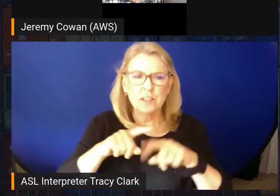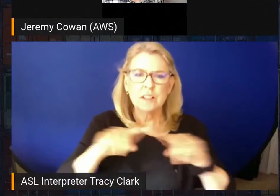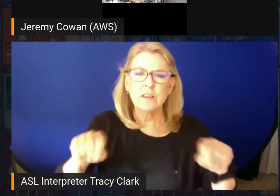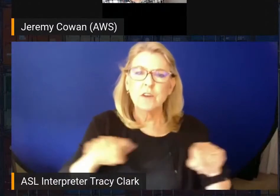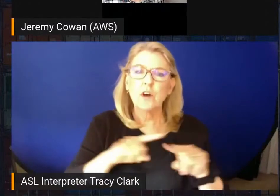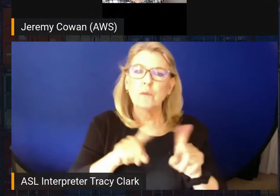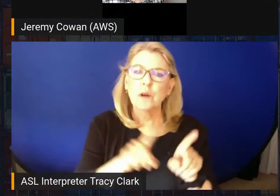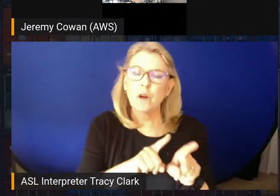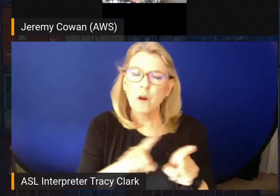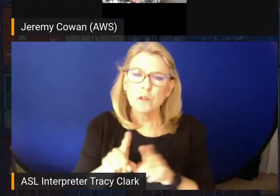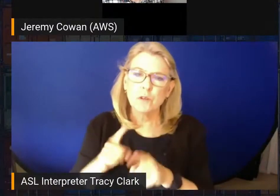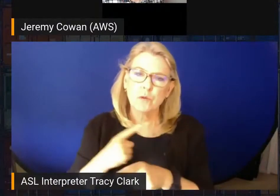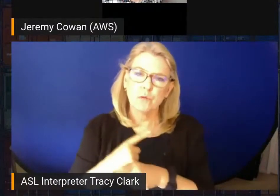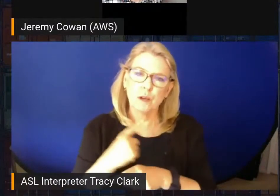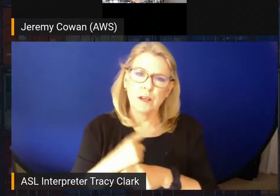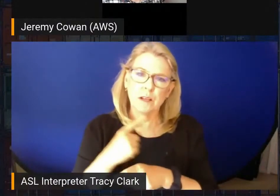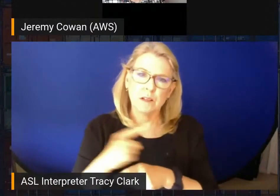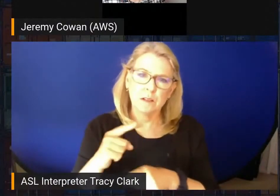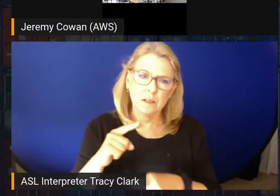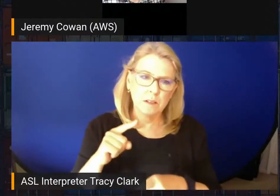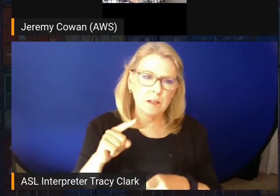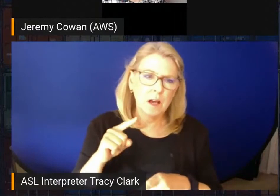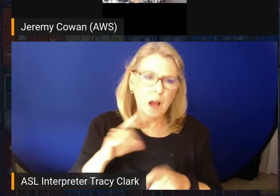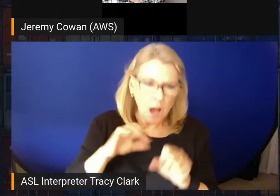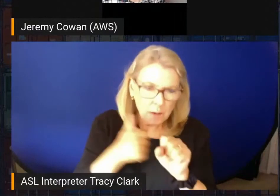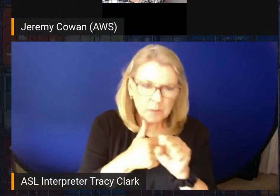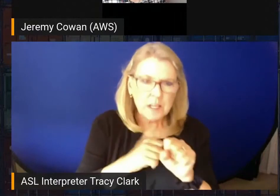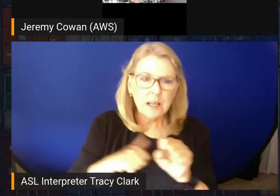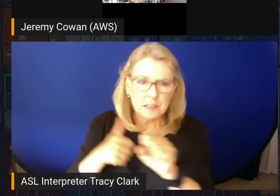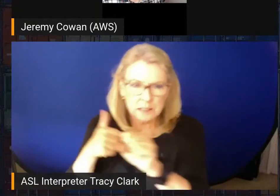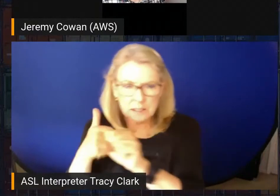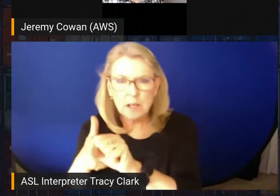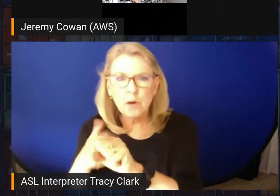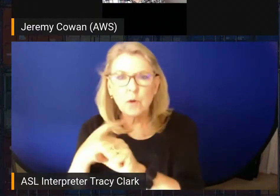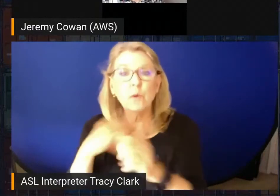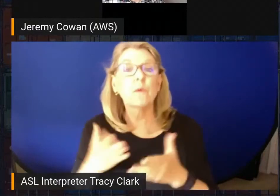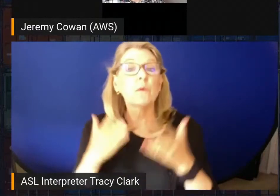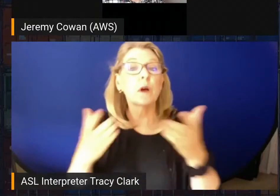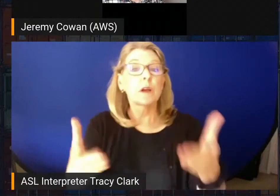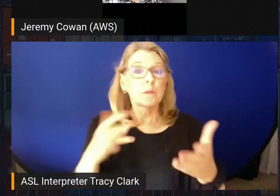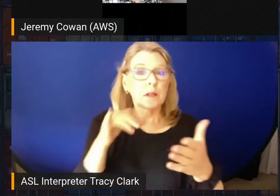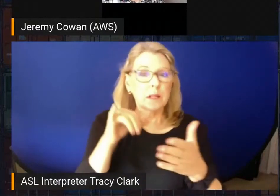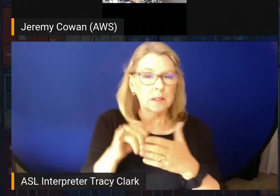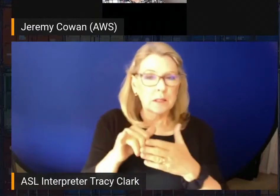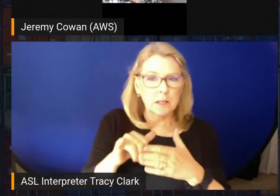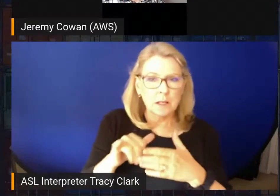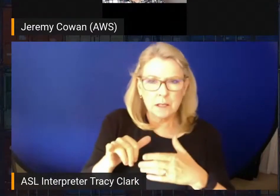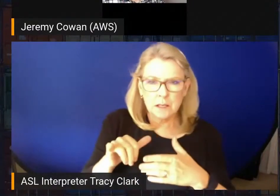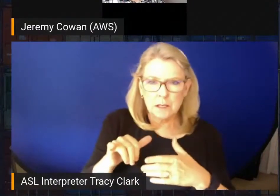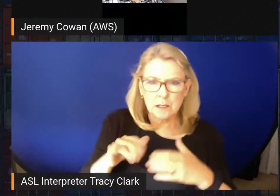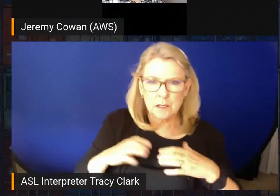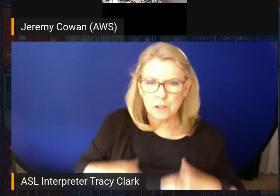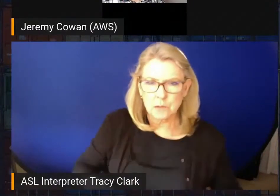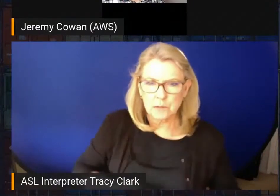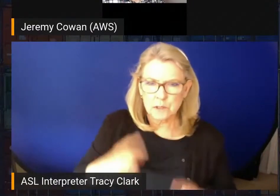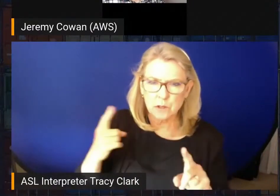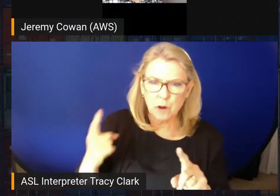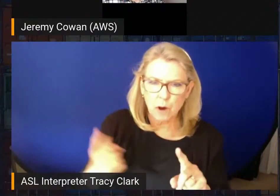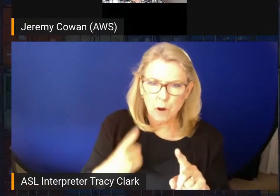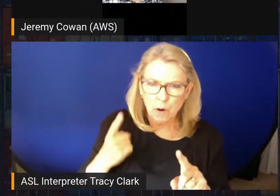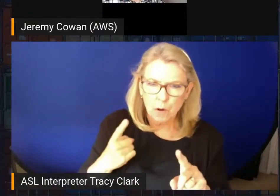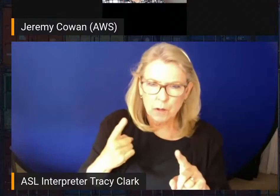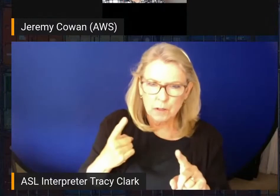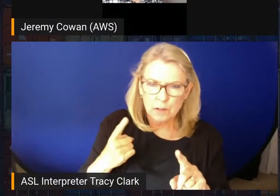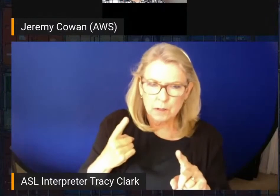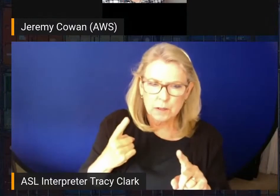CVE updates. We recommend that customers are always running the most recent army for the version of Kube that they have